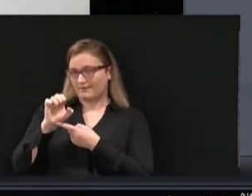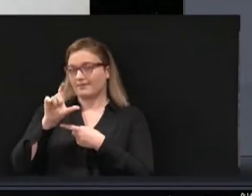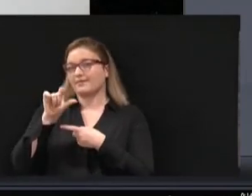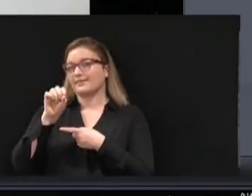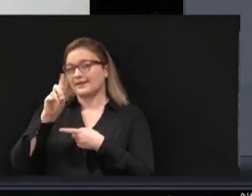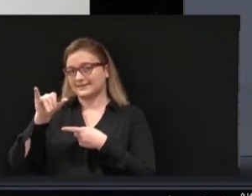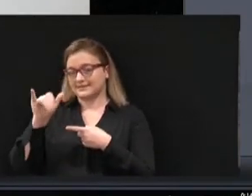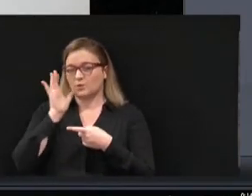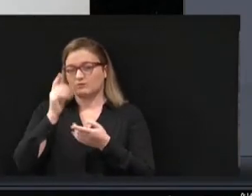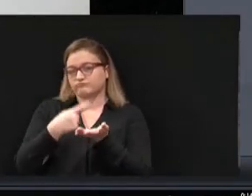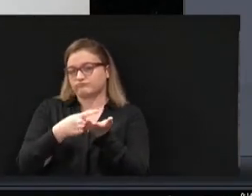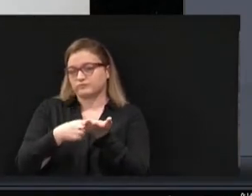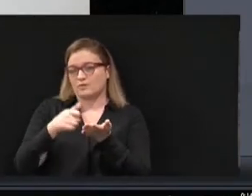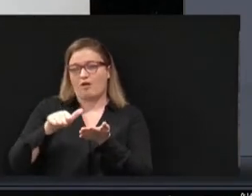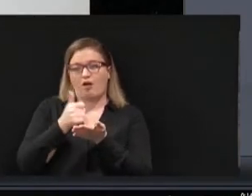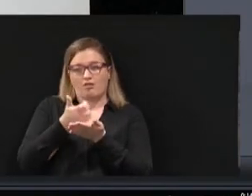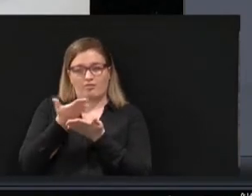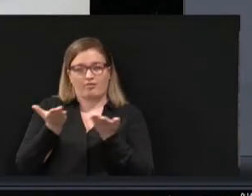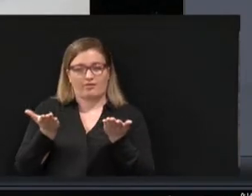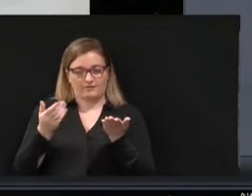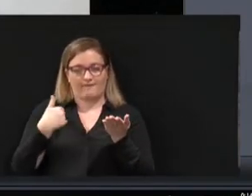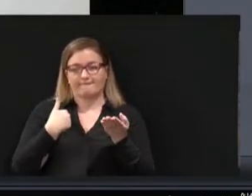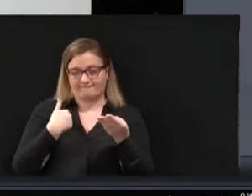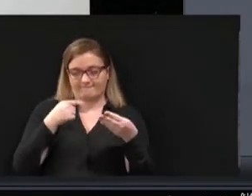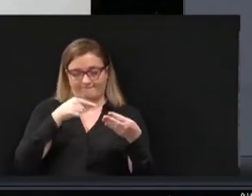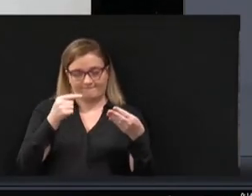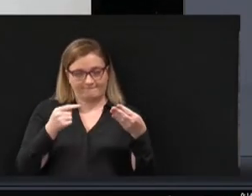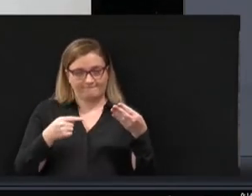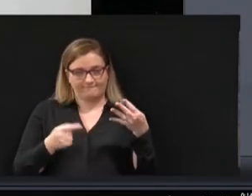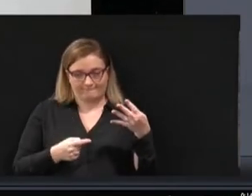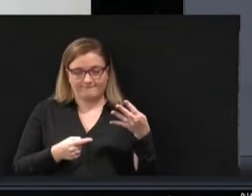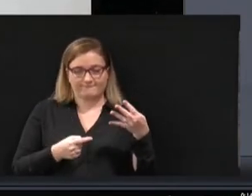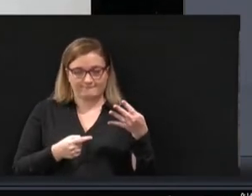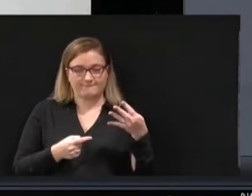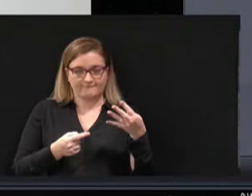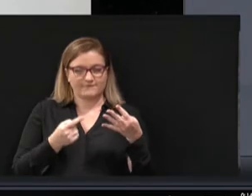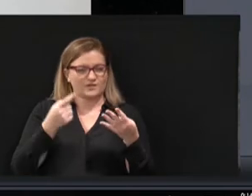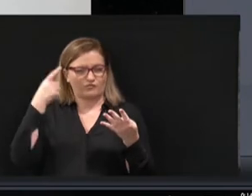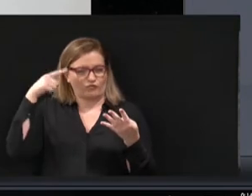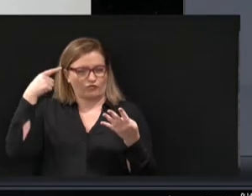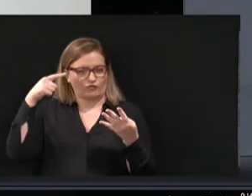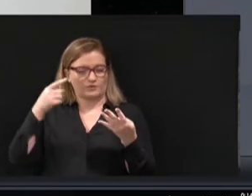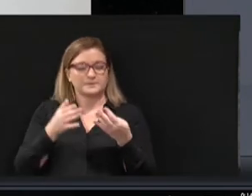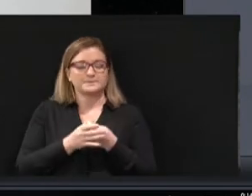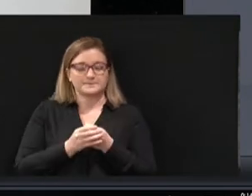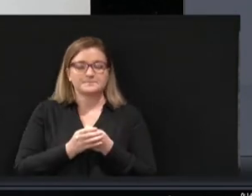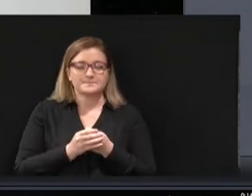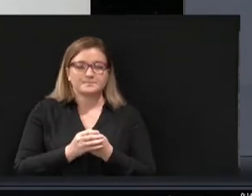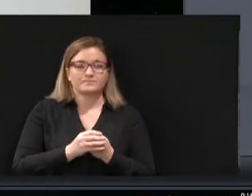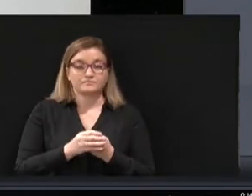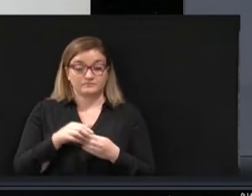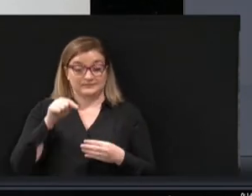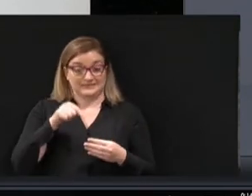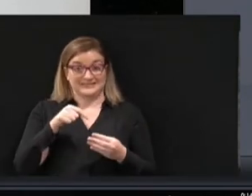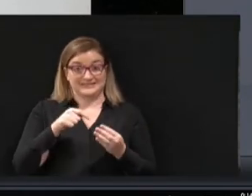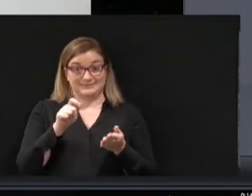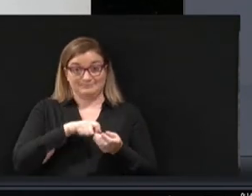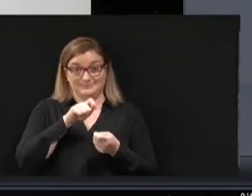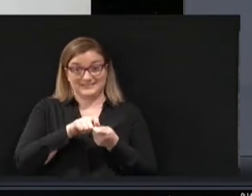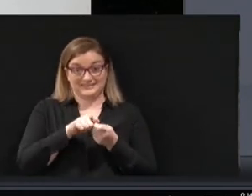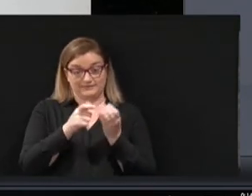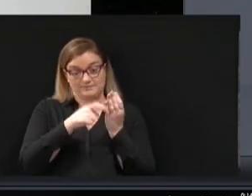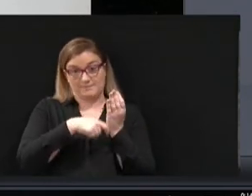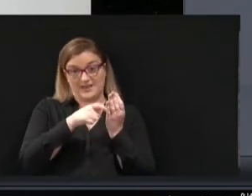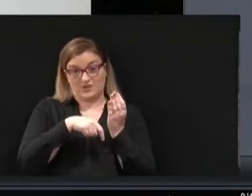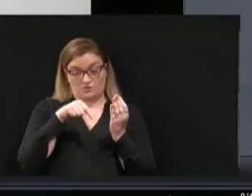what's in the bag and what we use for what. But basically, this particular manual is a supplemental